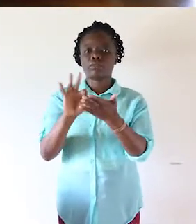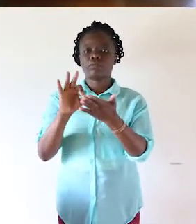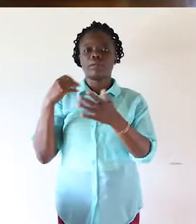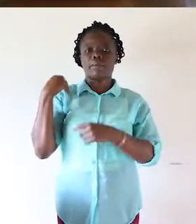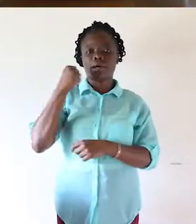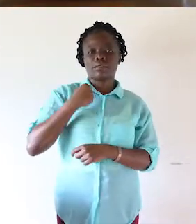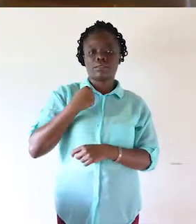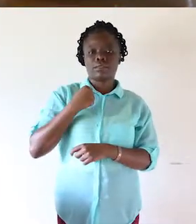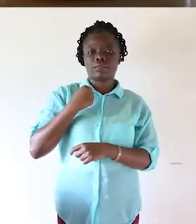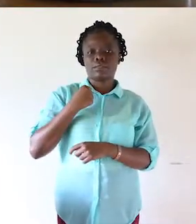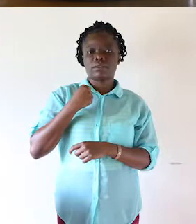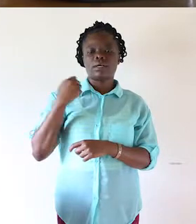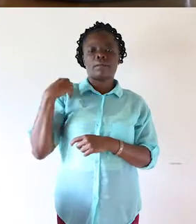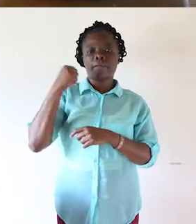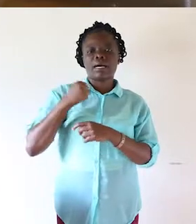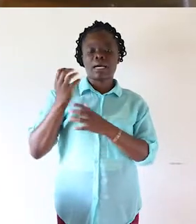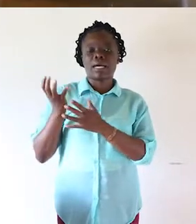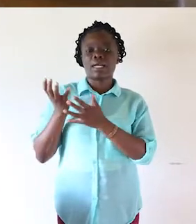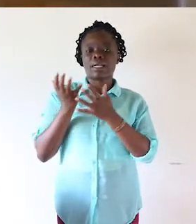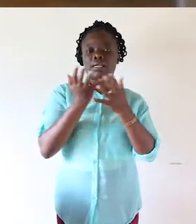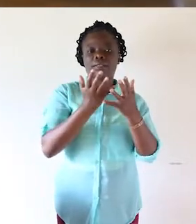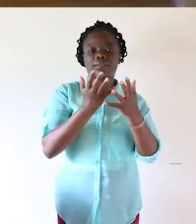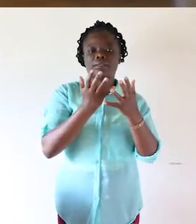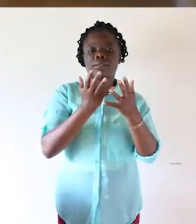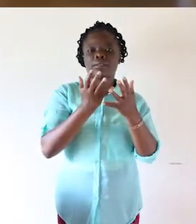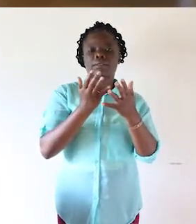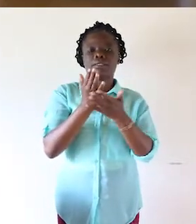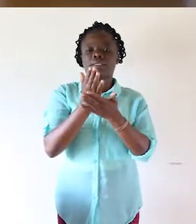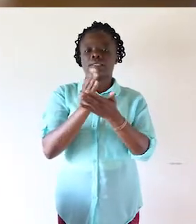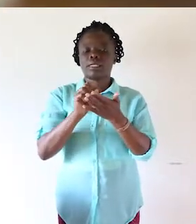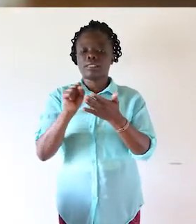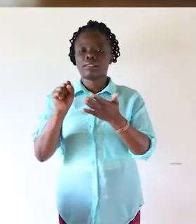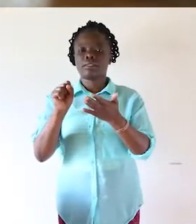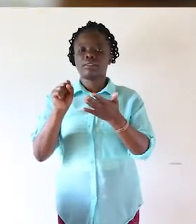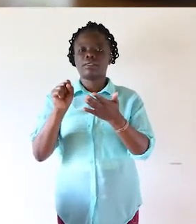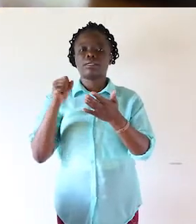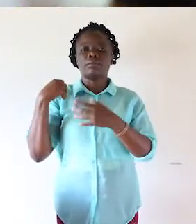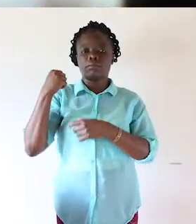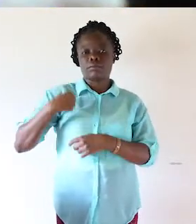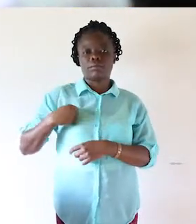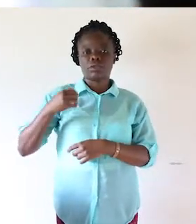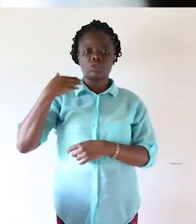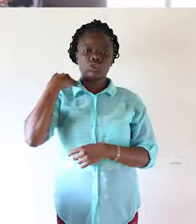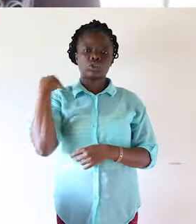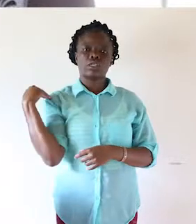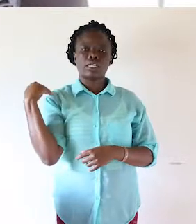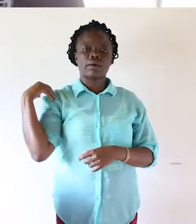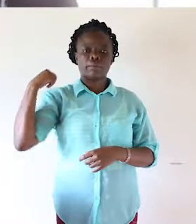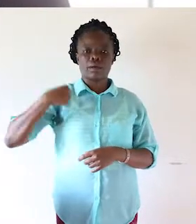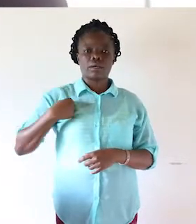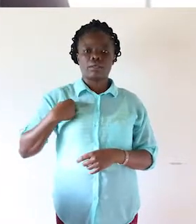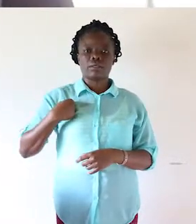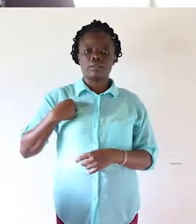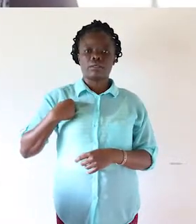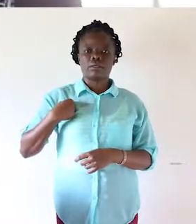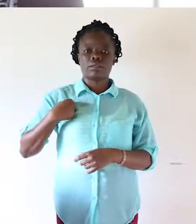bags. Back carriage, side handbags, shoulder bag.